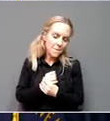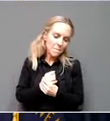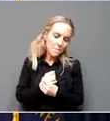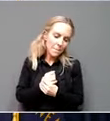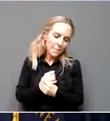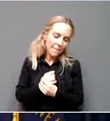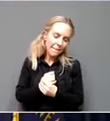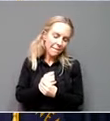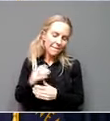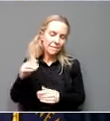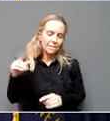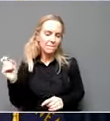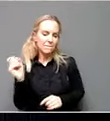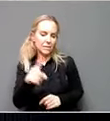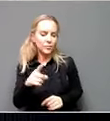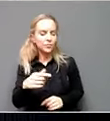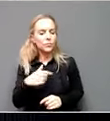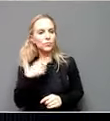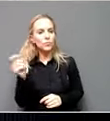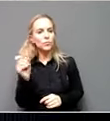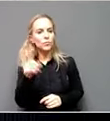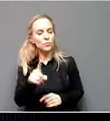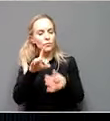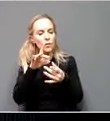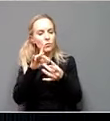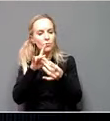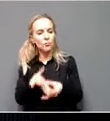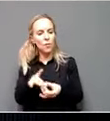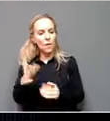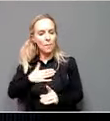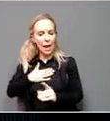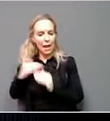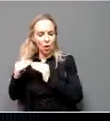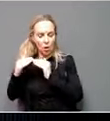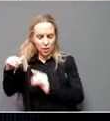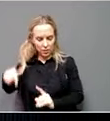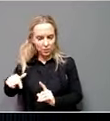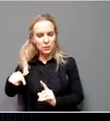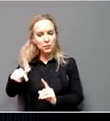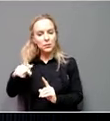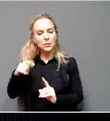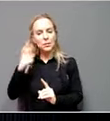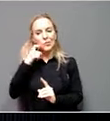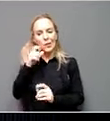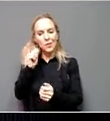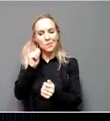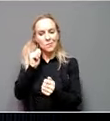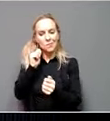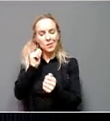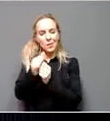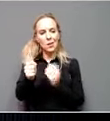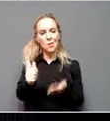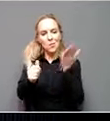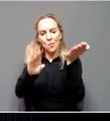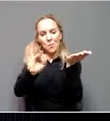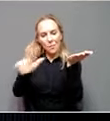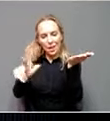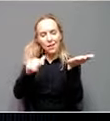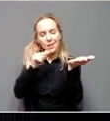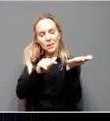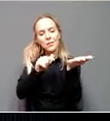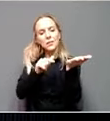Yes, thank you. I've got a question here from a colleague. On the Build Back Better bill that passed the House Friday, you said Saturday some